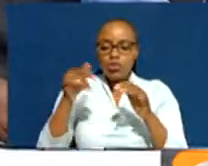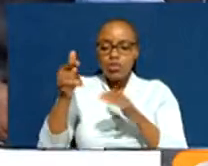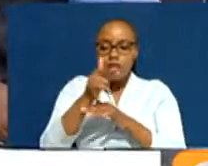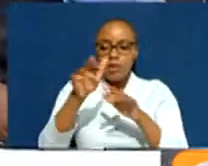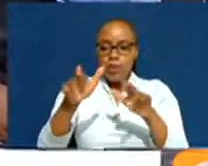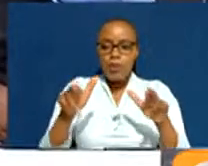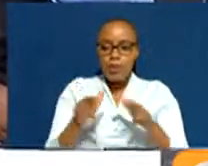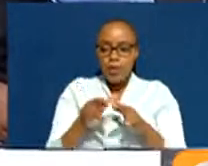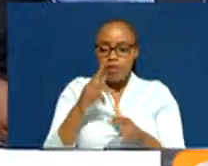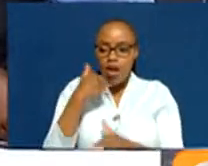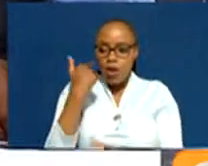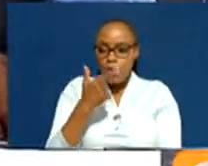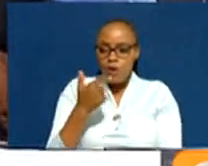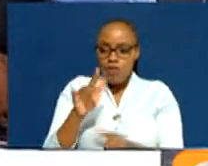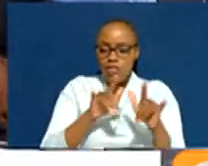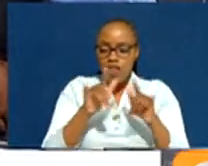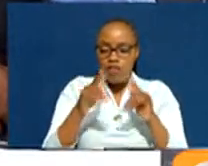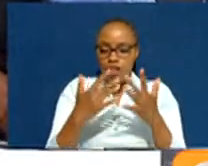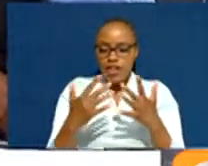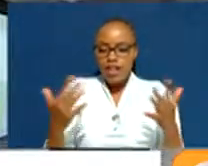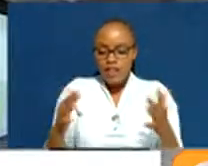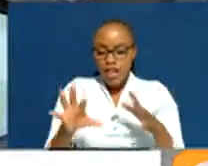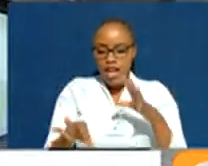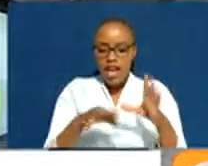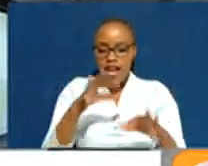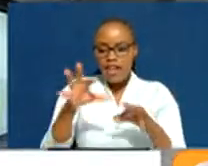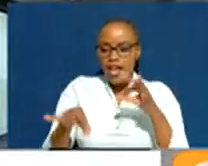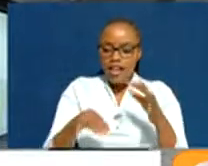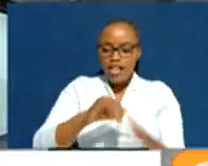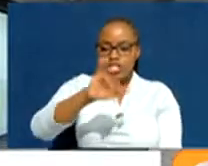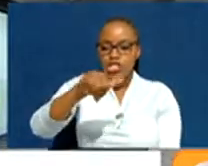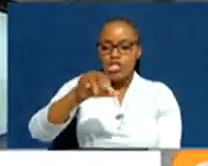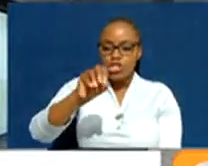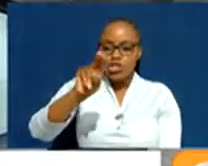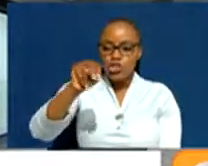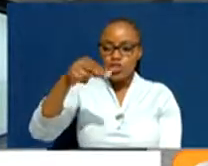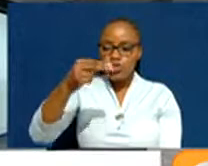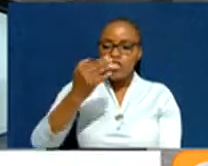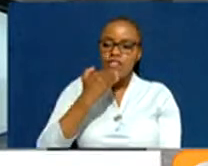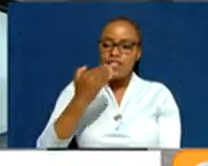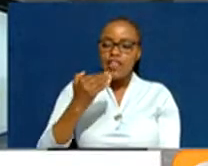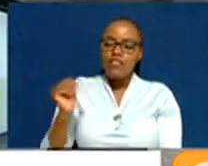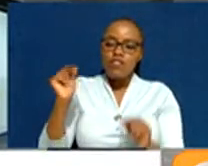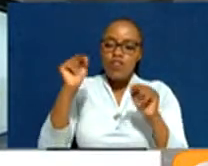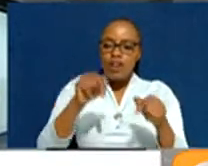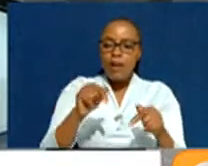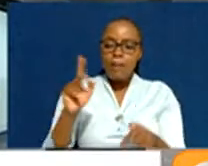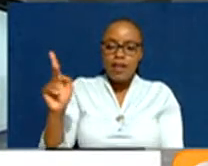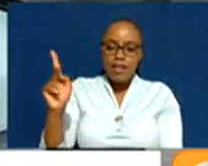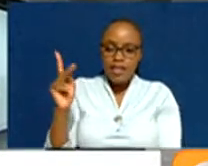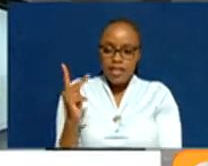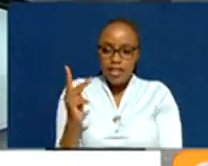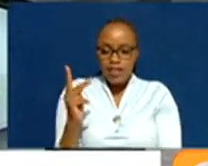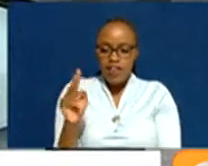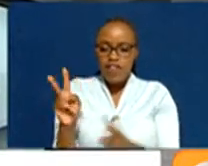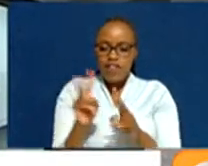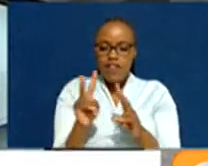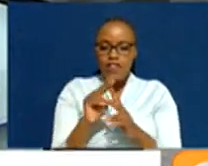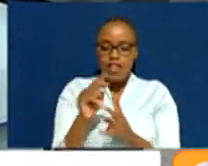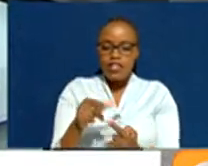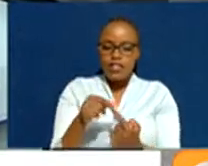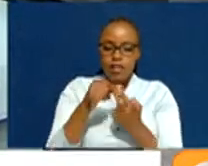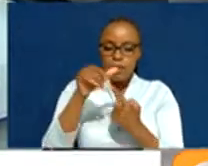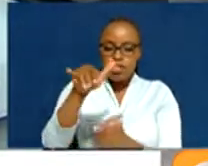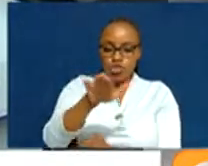studio now is foreign affairs analyst John Gachet. Thank you so much for coming in. You know, Kenya is a very special